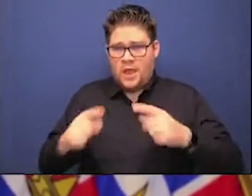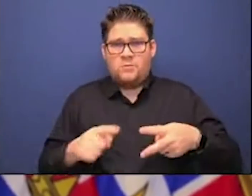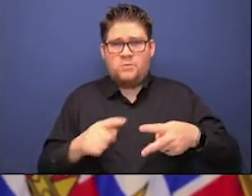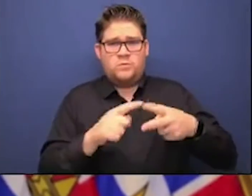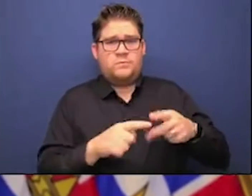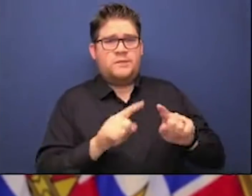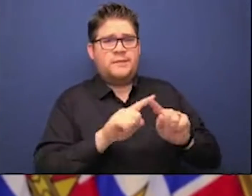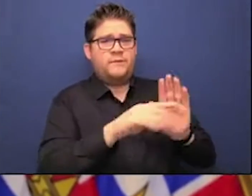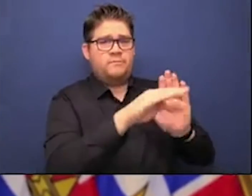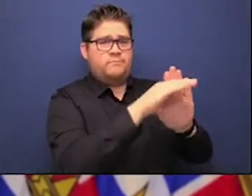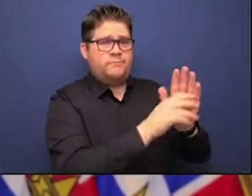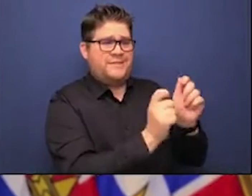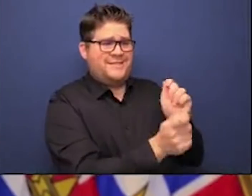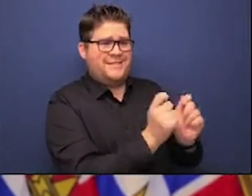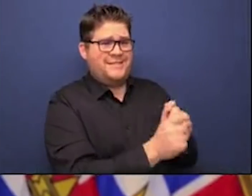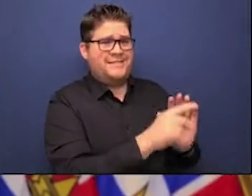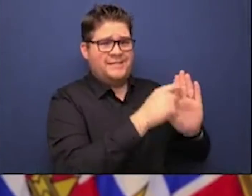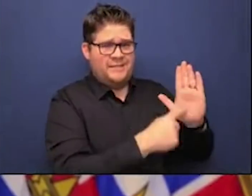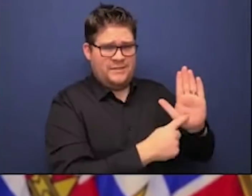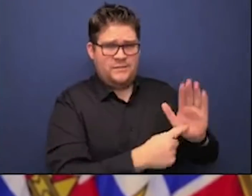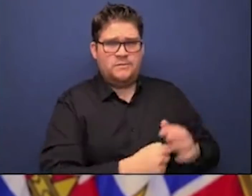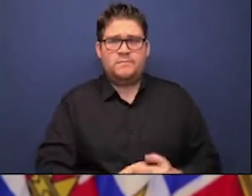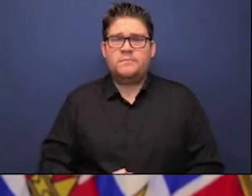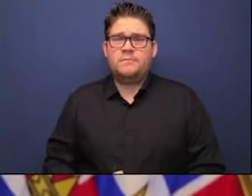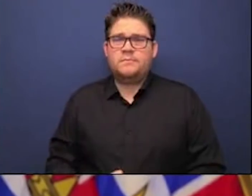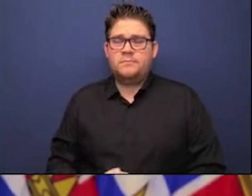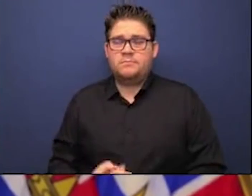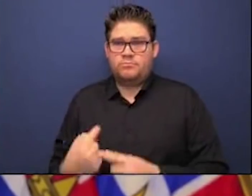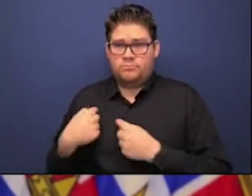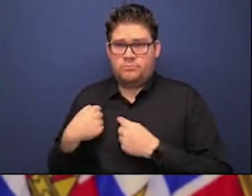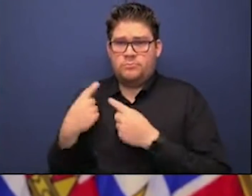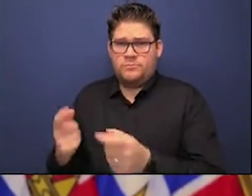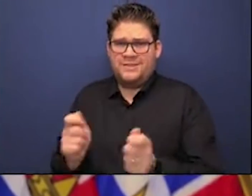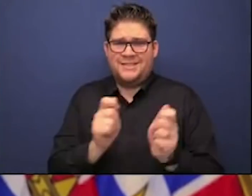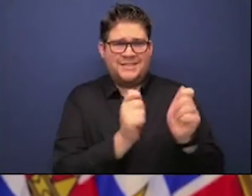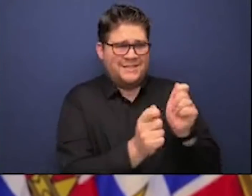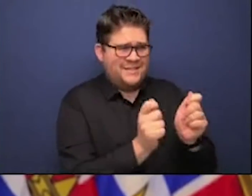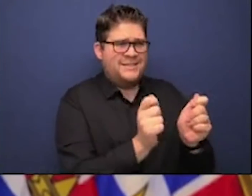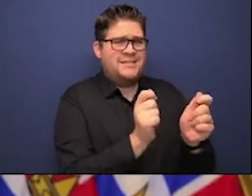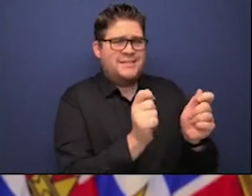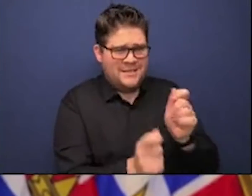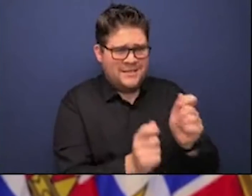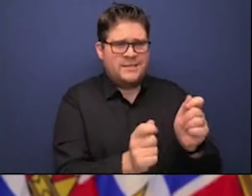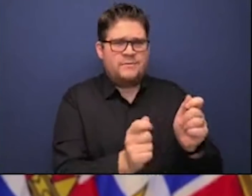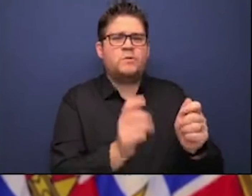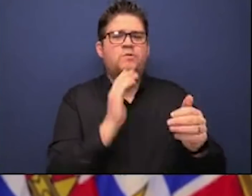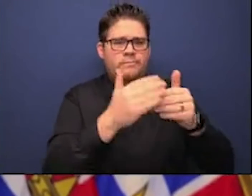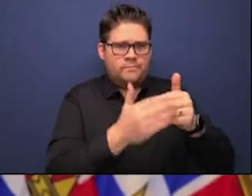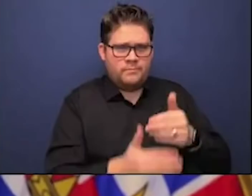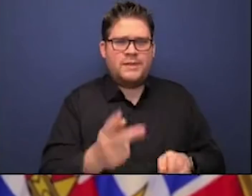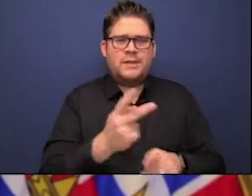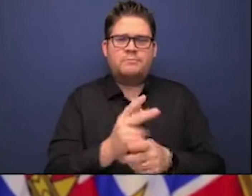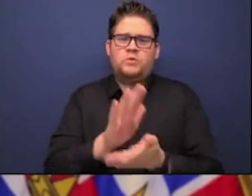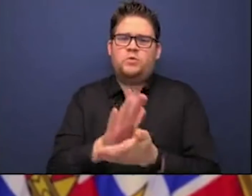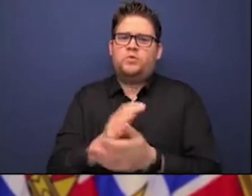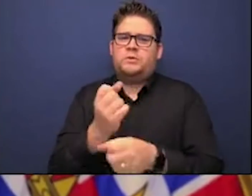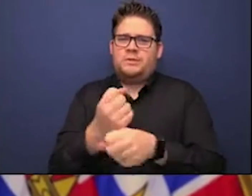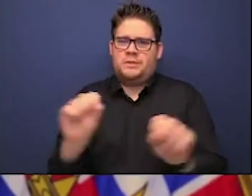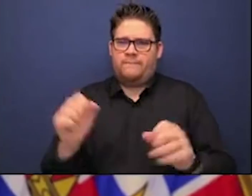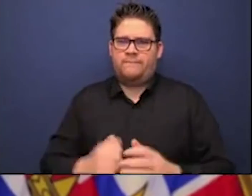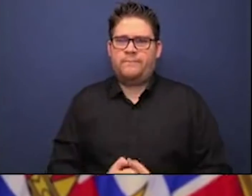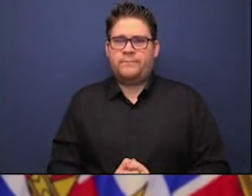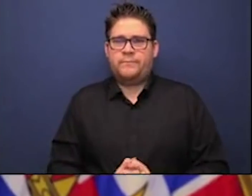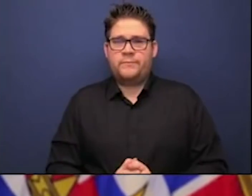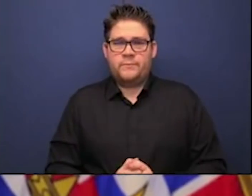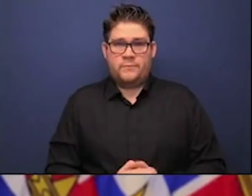which schools will have and will continue to operate safely. These updates are comprehensive. They reflect what we have